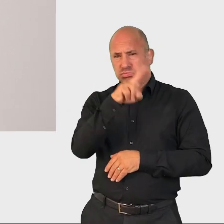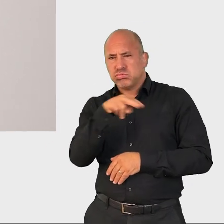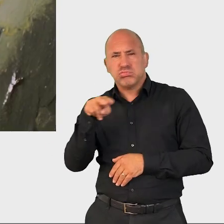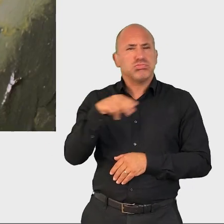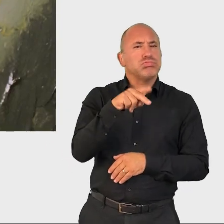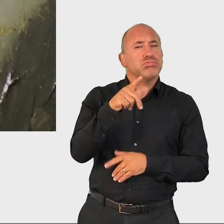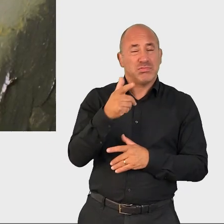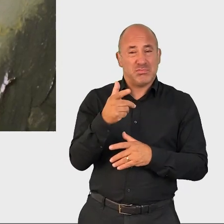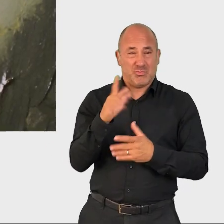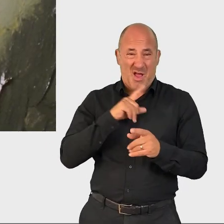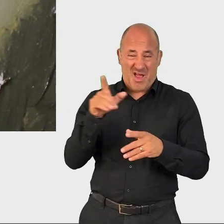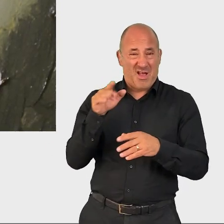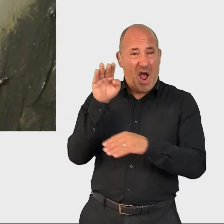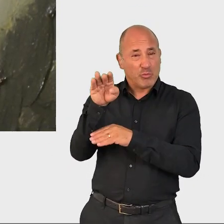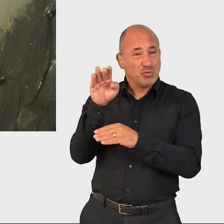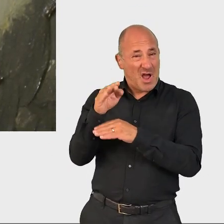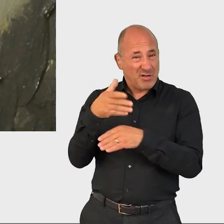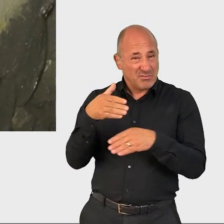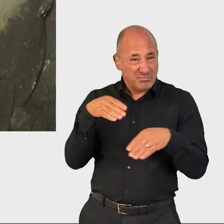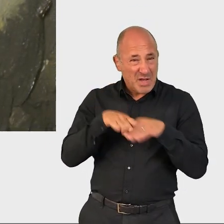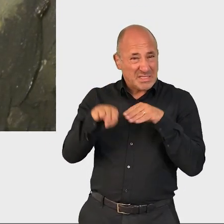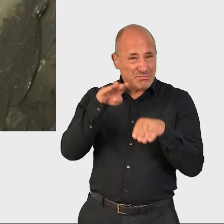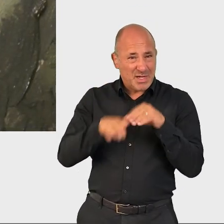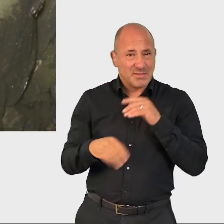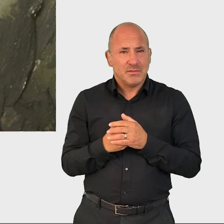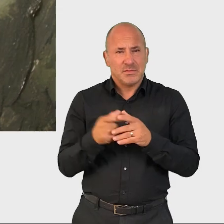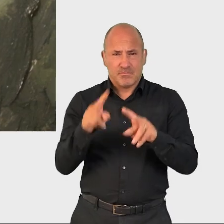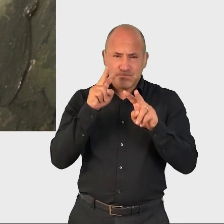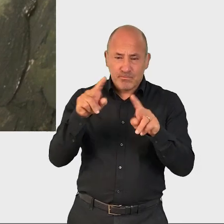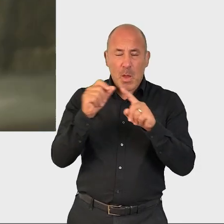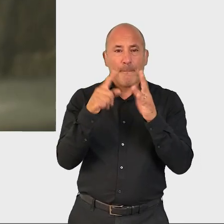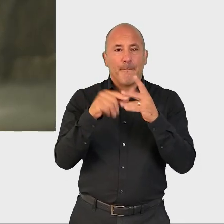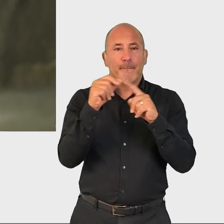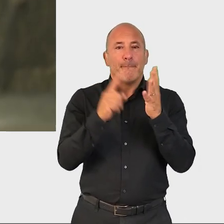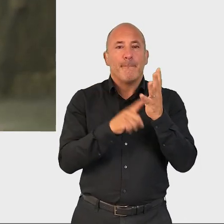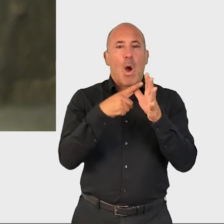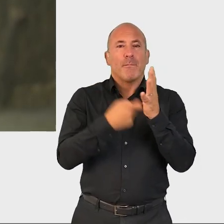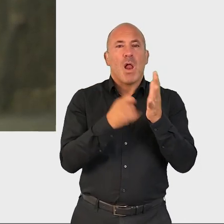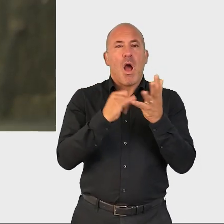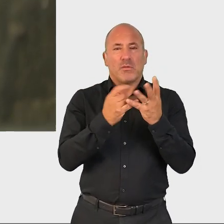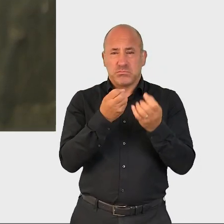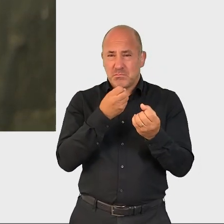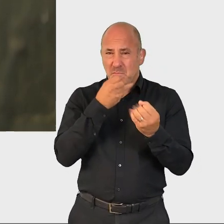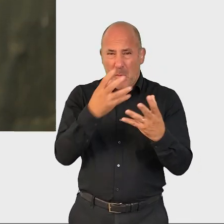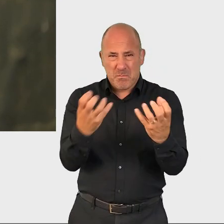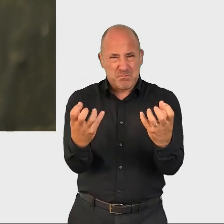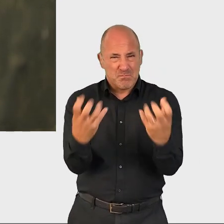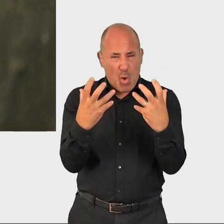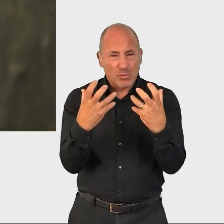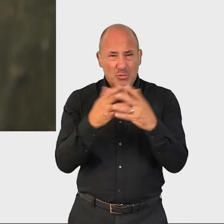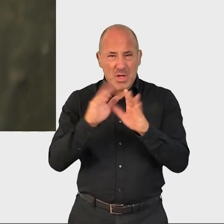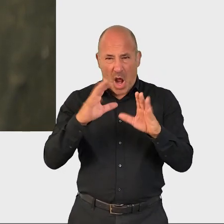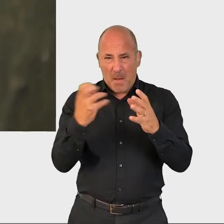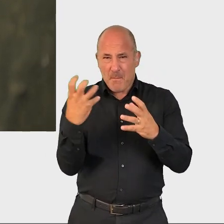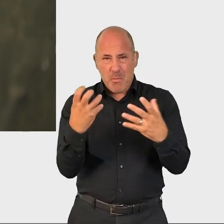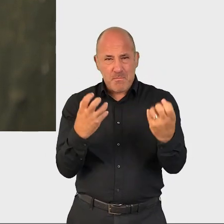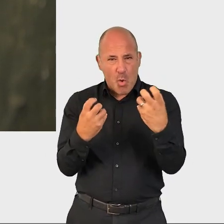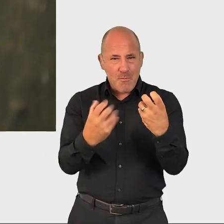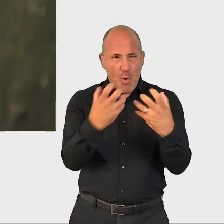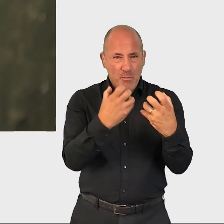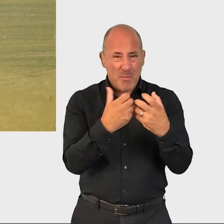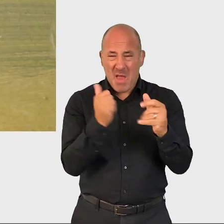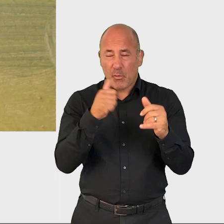outdoors. Study of poplars is a gorgeously bold study with blocks of colour possibly applied with a palette